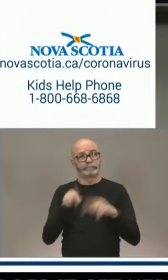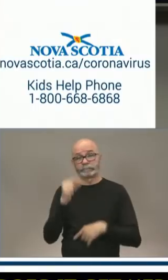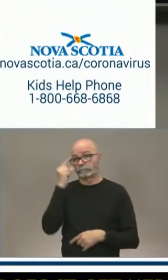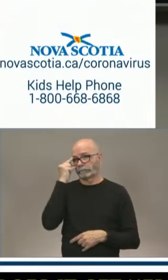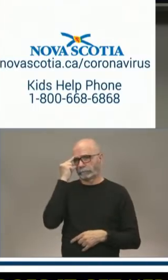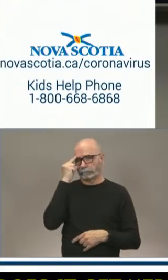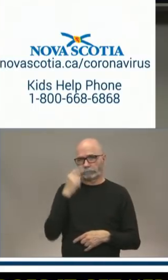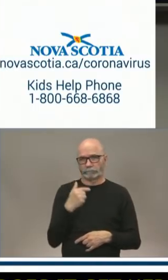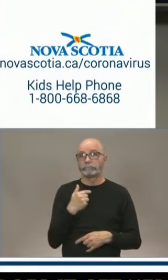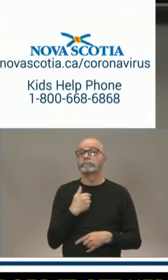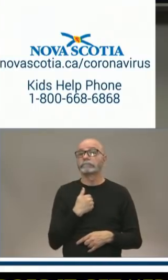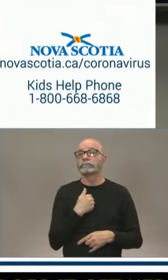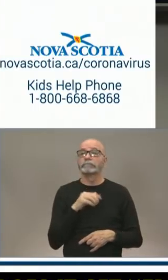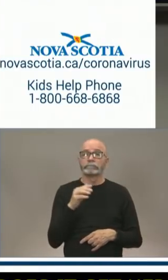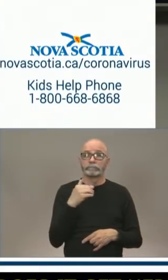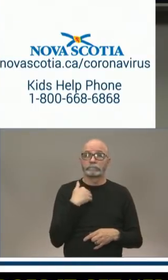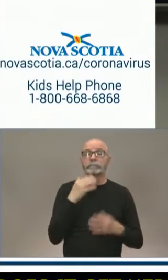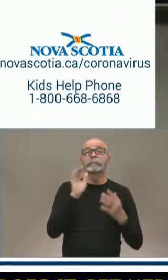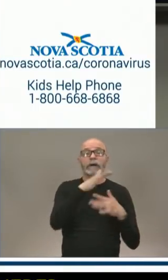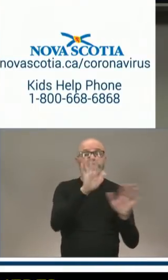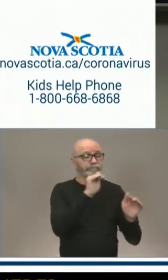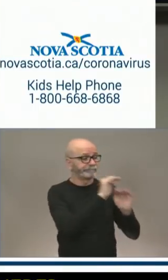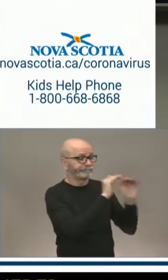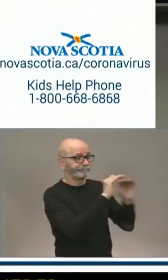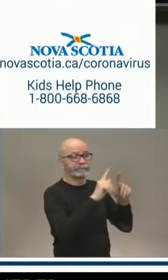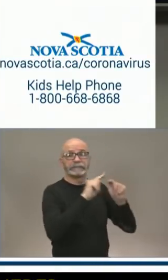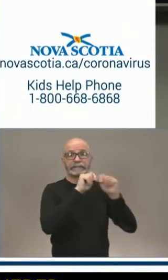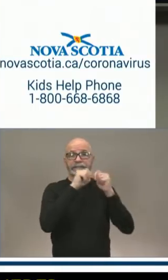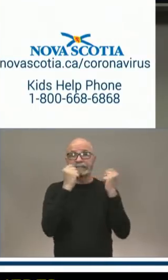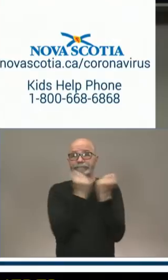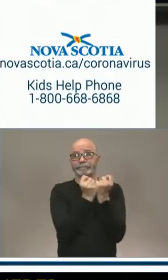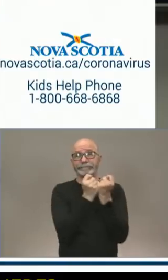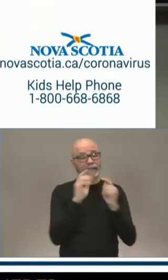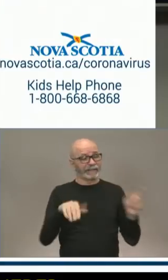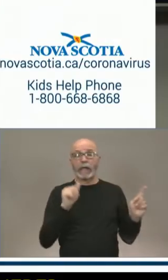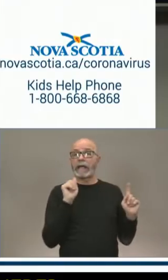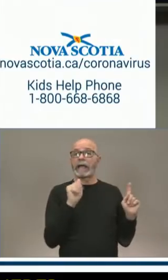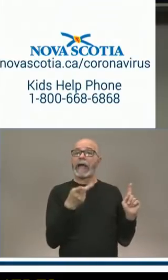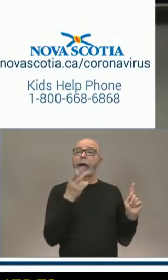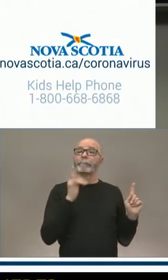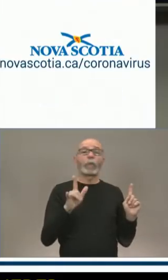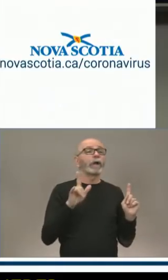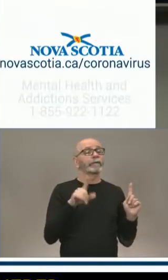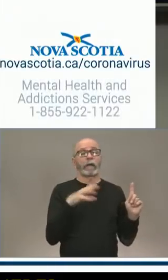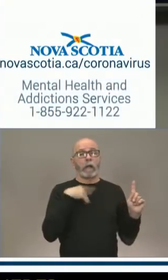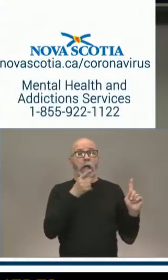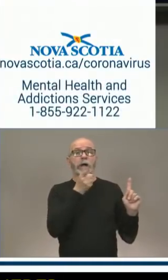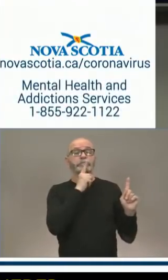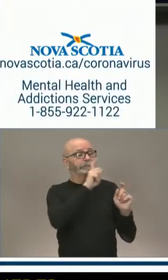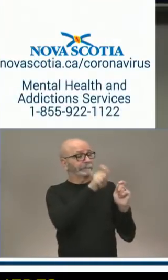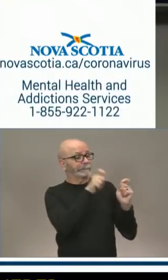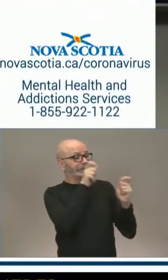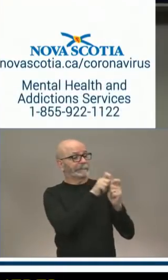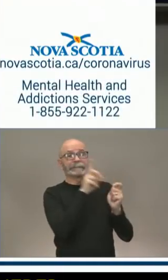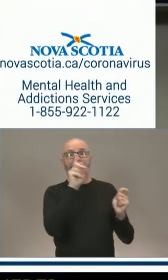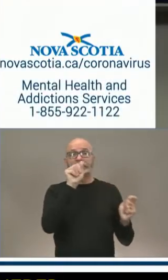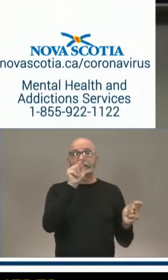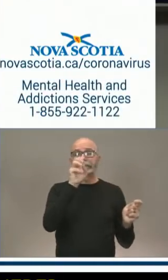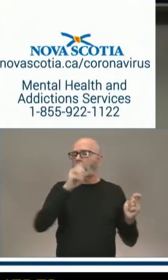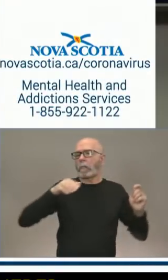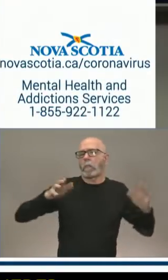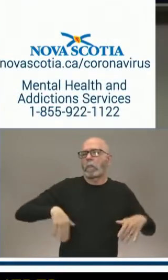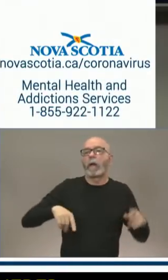have no, it's April. We have no certainty on a date or specificity on a date. That'll come from the federal